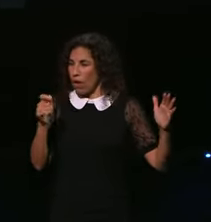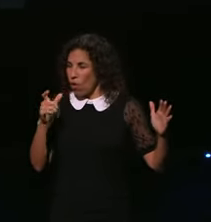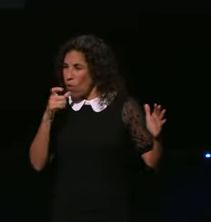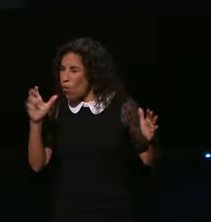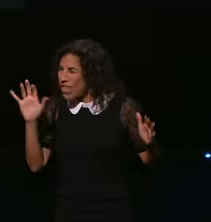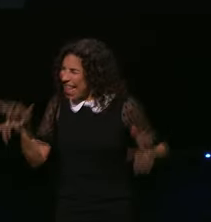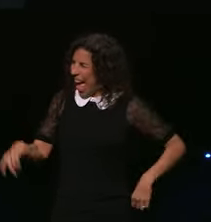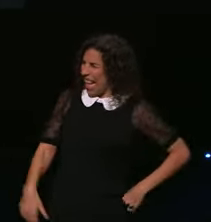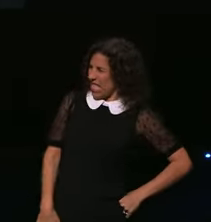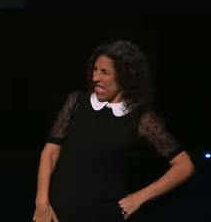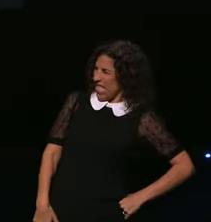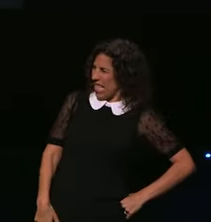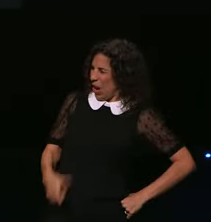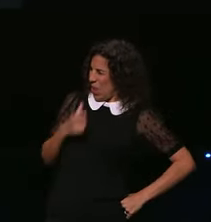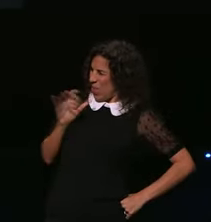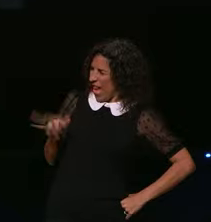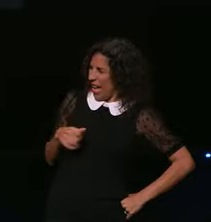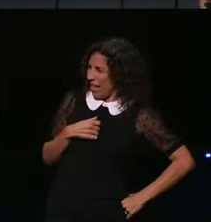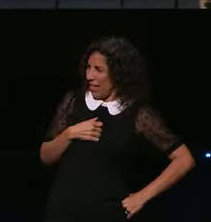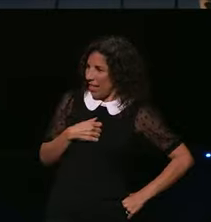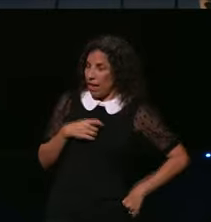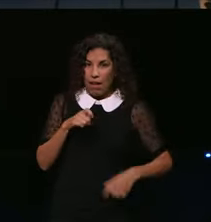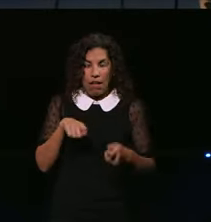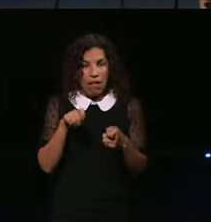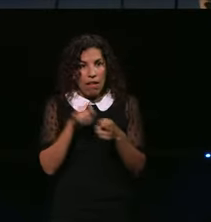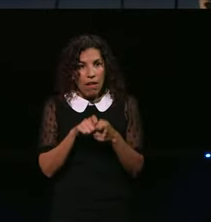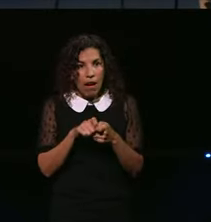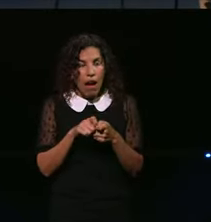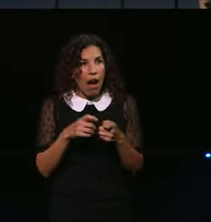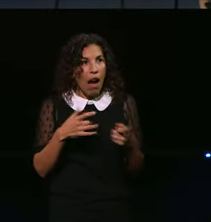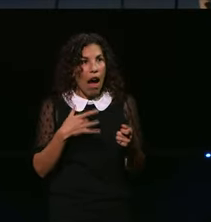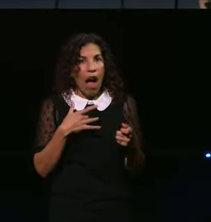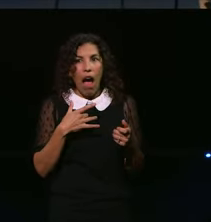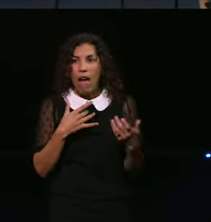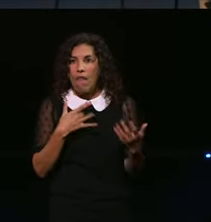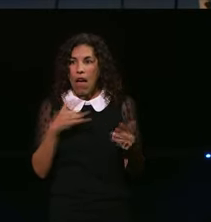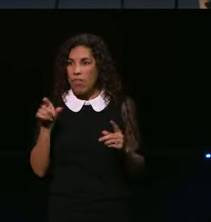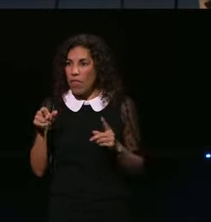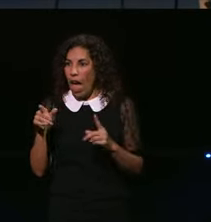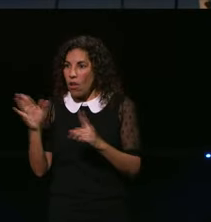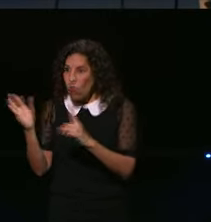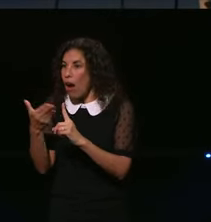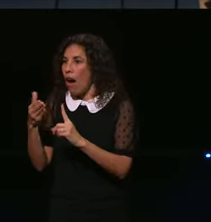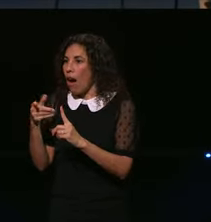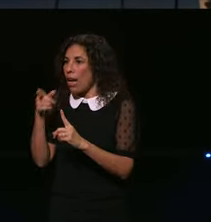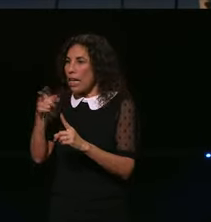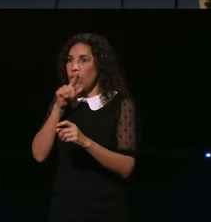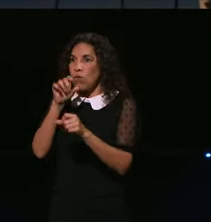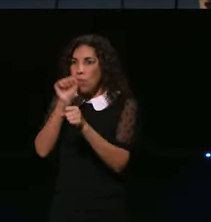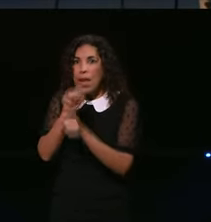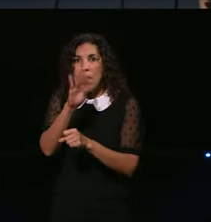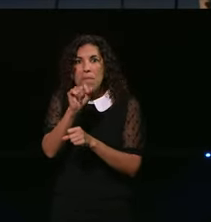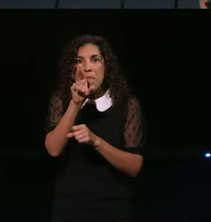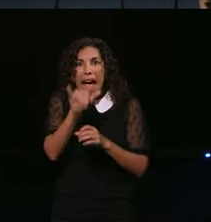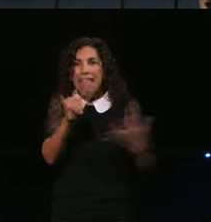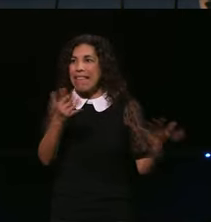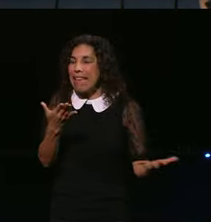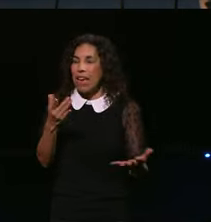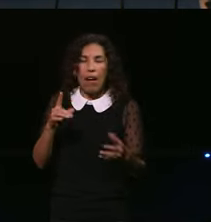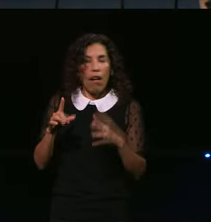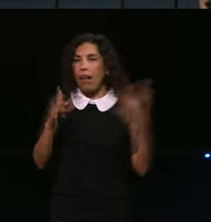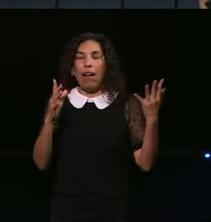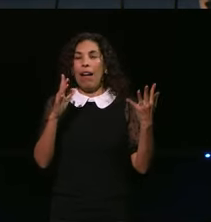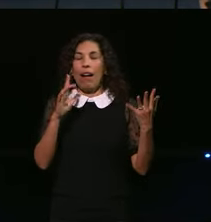who's that guy? Exactly. Because I was so convinced that Bradley Cooper was Leonard Me Bernstein. Me too. And it's just